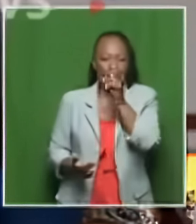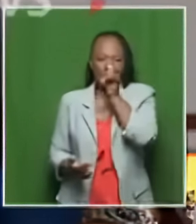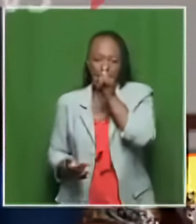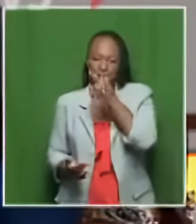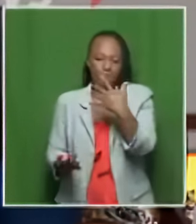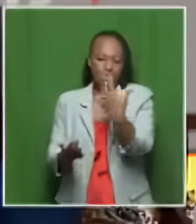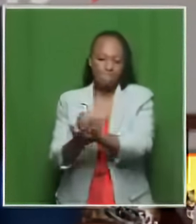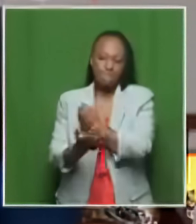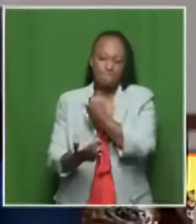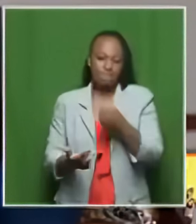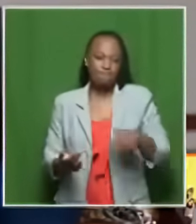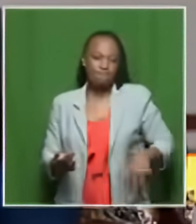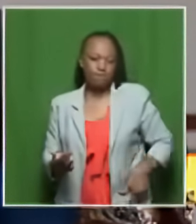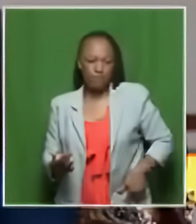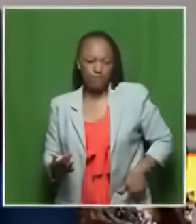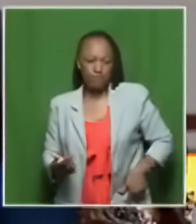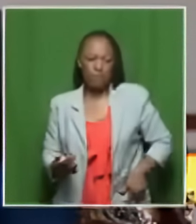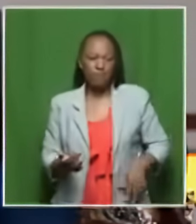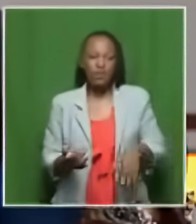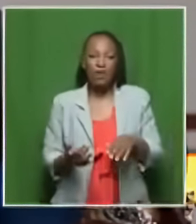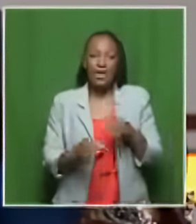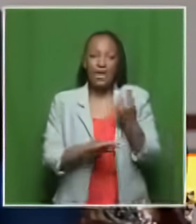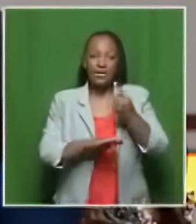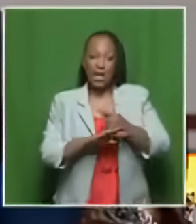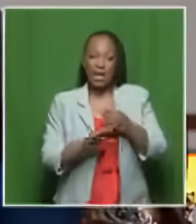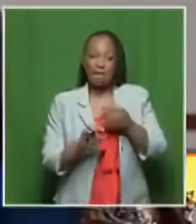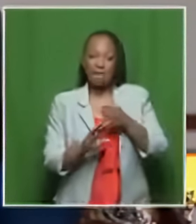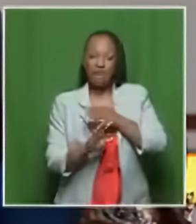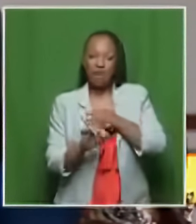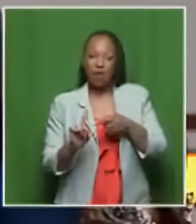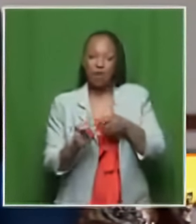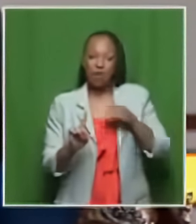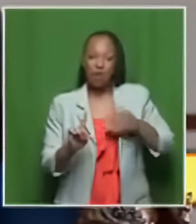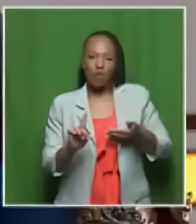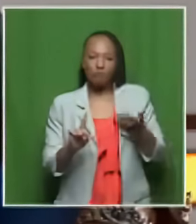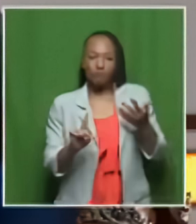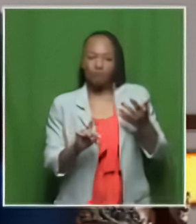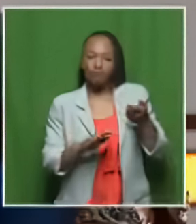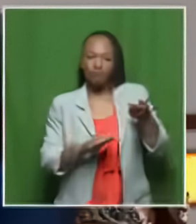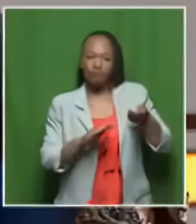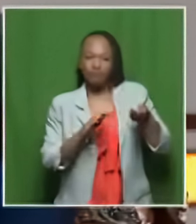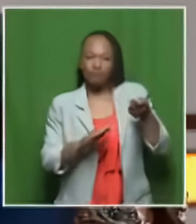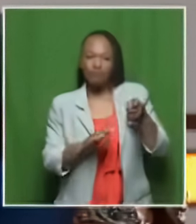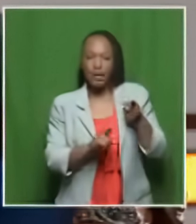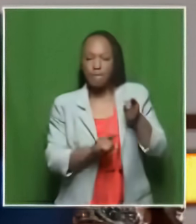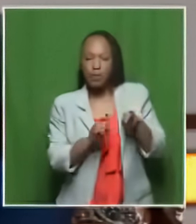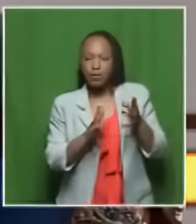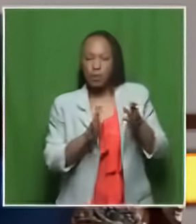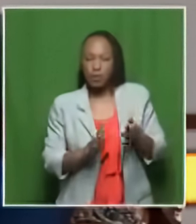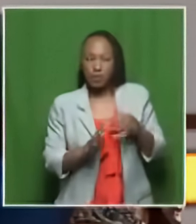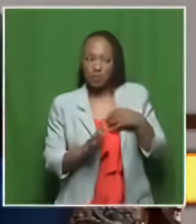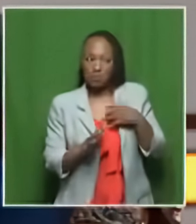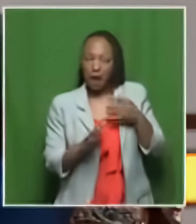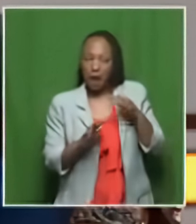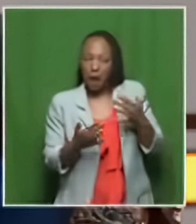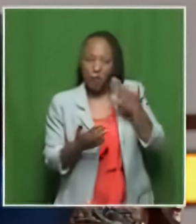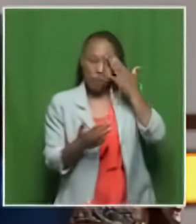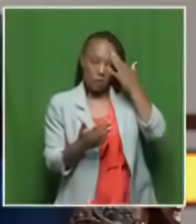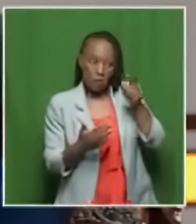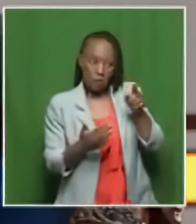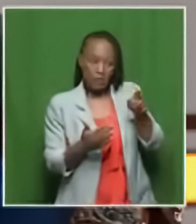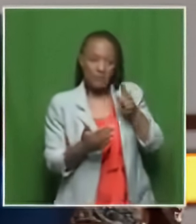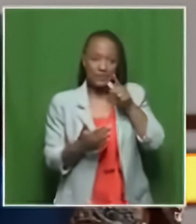crime. A day before she passed the judgment, I don't know how the prosecutor knew. The prosecutor will have to tell the courts